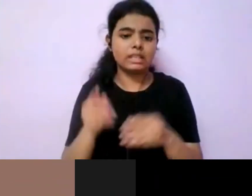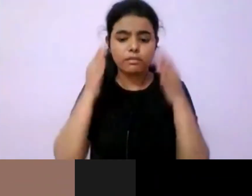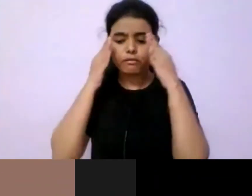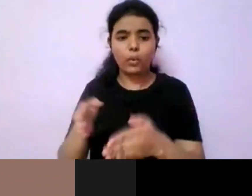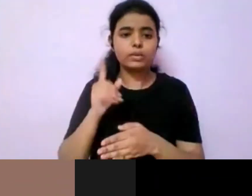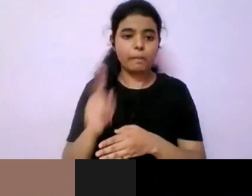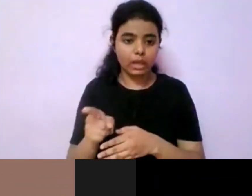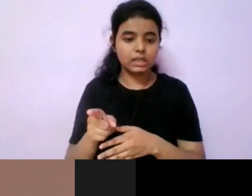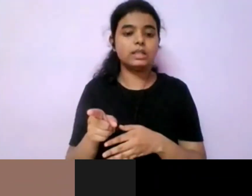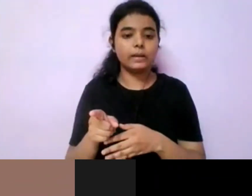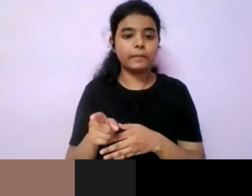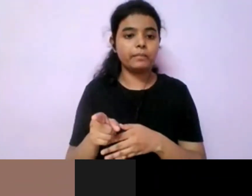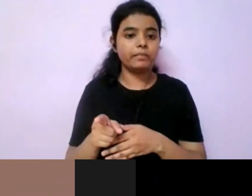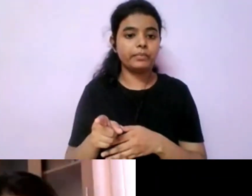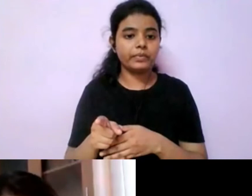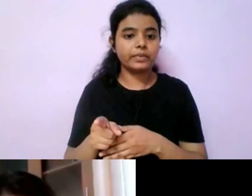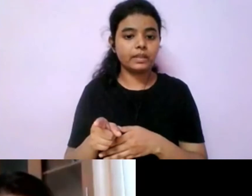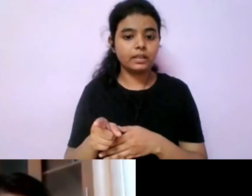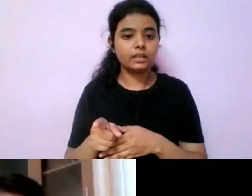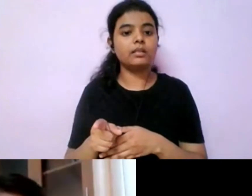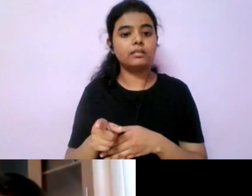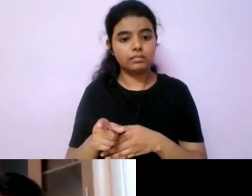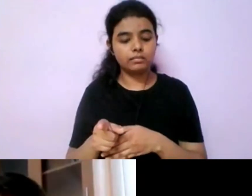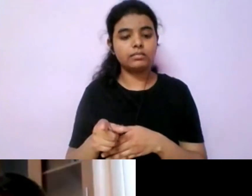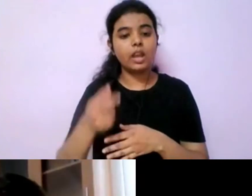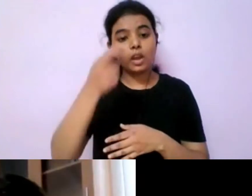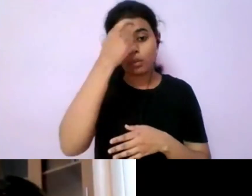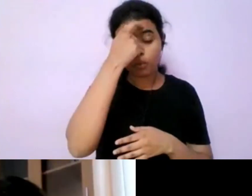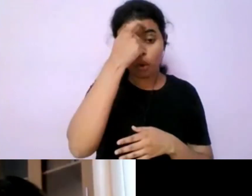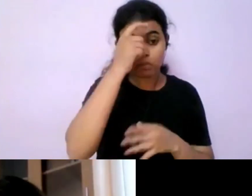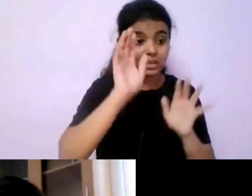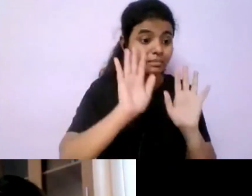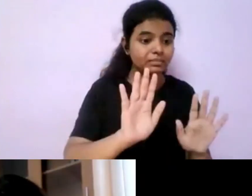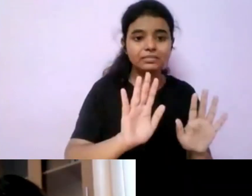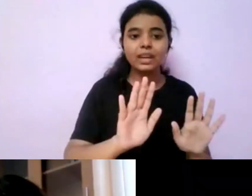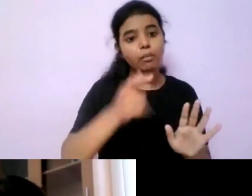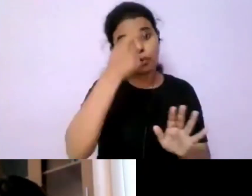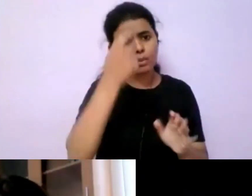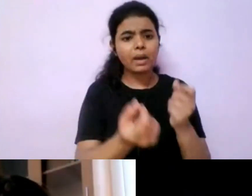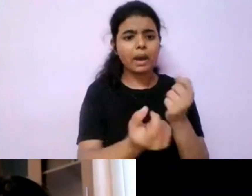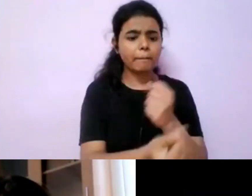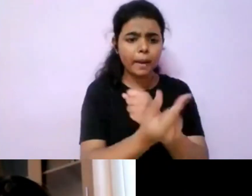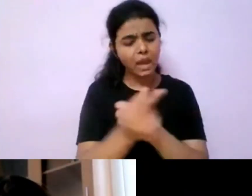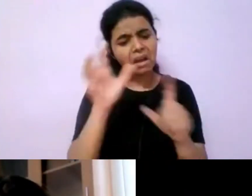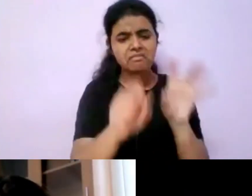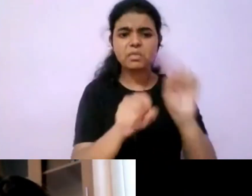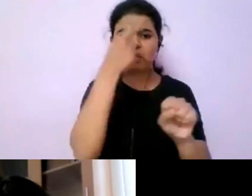moment, we're very, very good at identifying problems, less good at identifying solutions. That is the thing I am hitting upon.